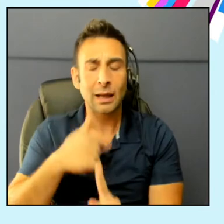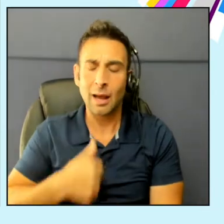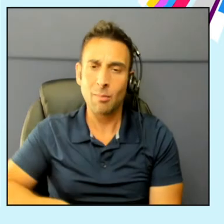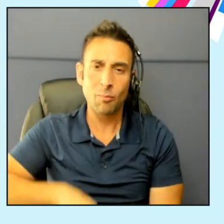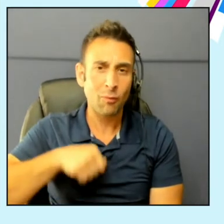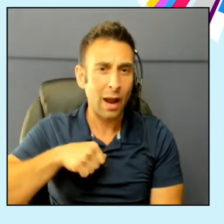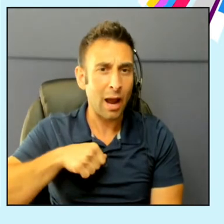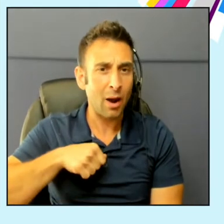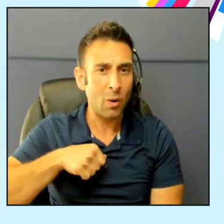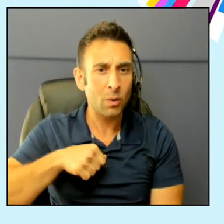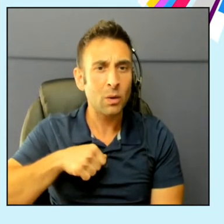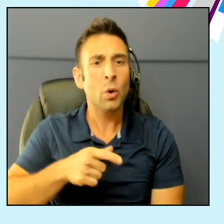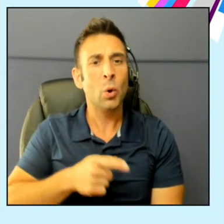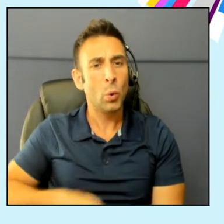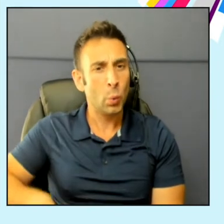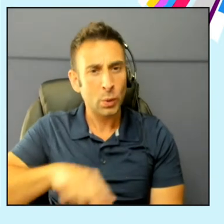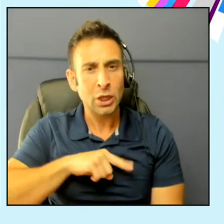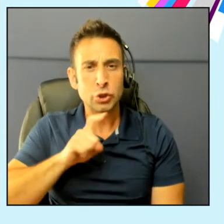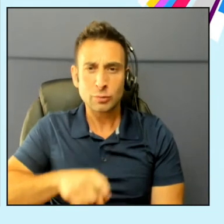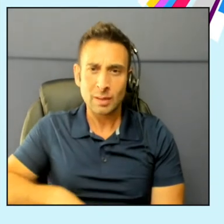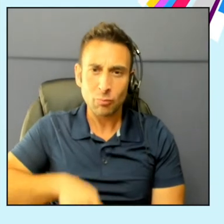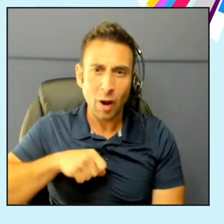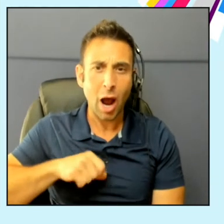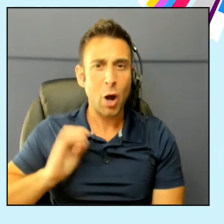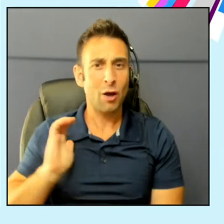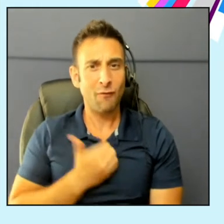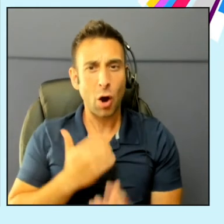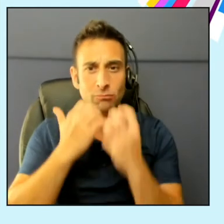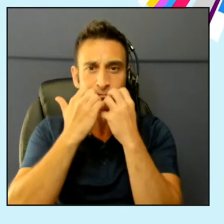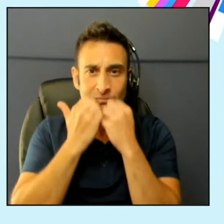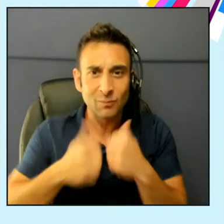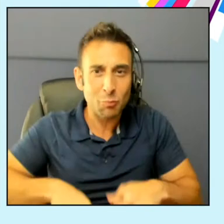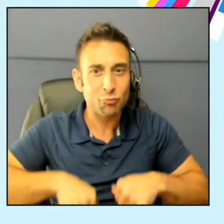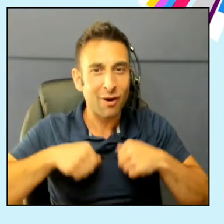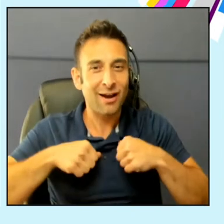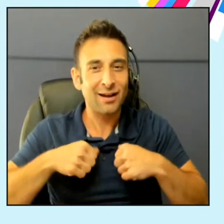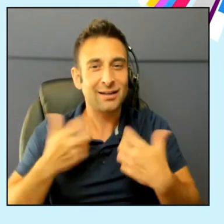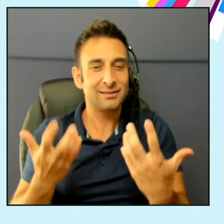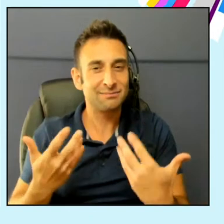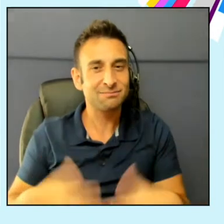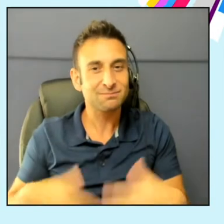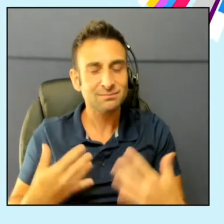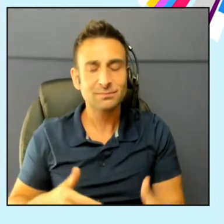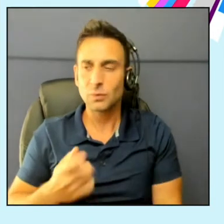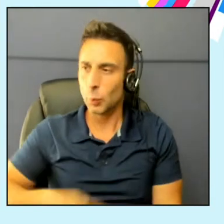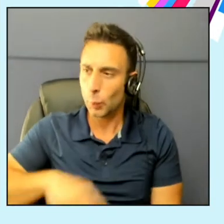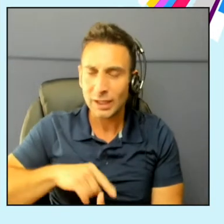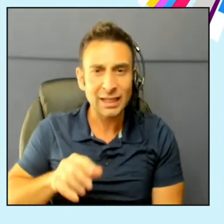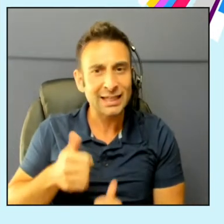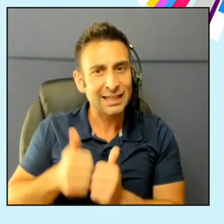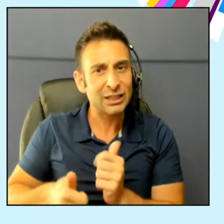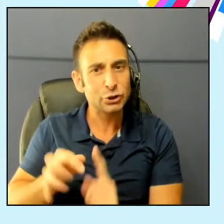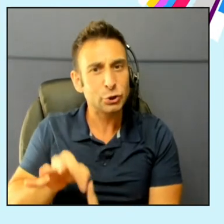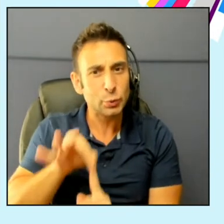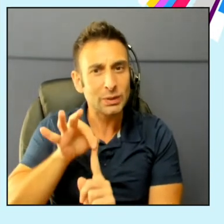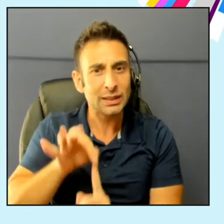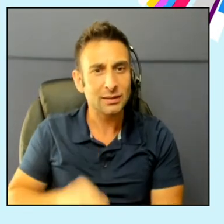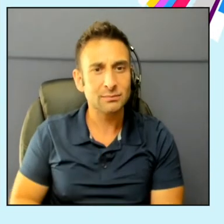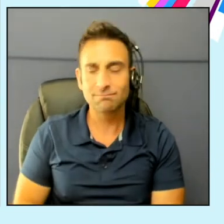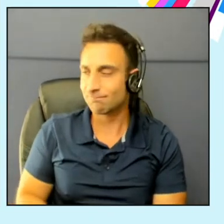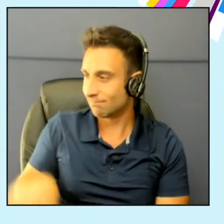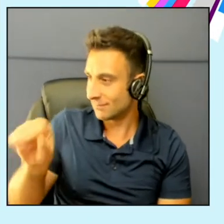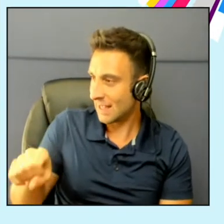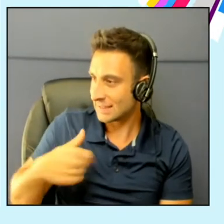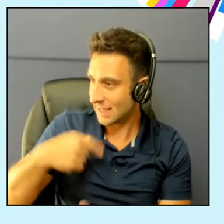We should be proud of our pride, in a sense, because of our uniqueness. Yeah, I totally agree, Valerio.